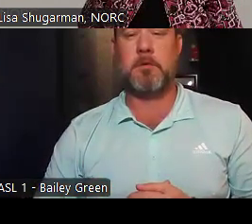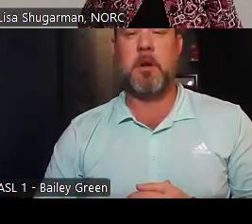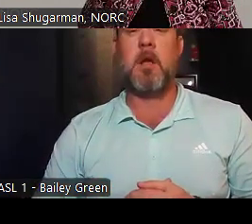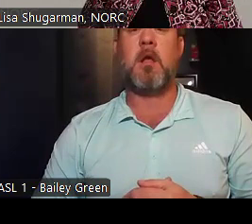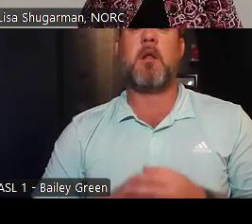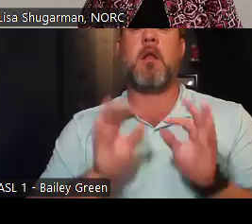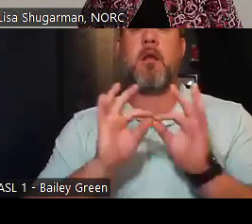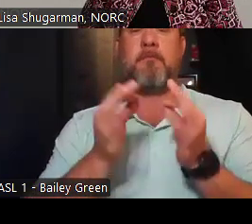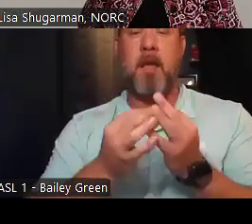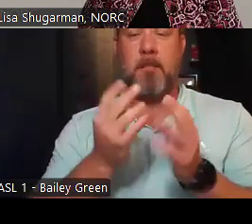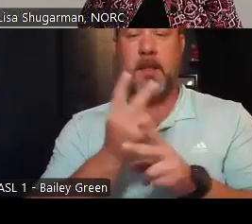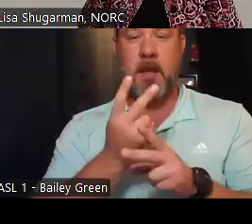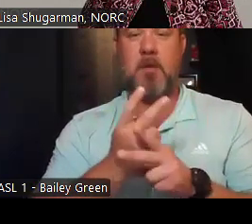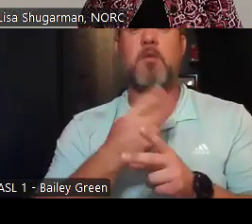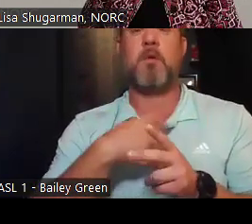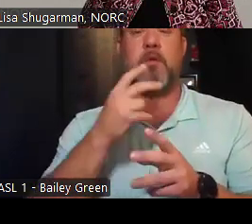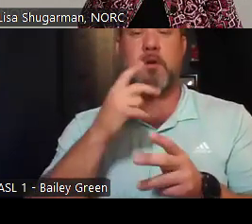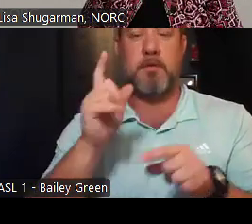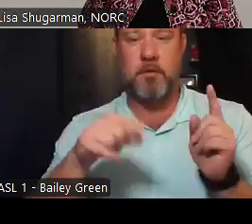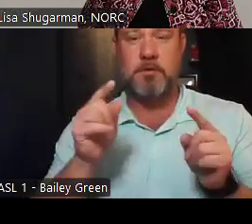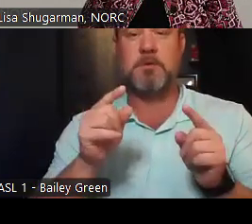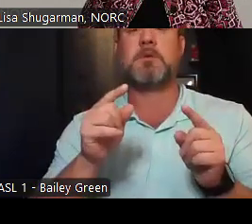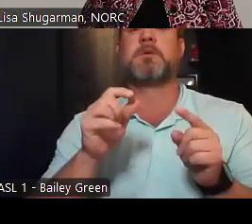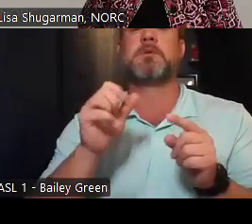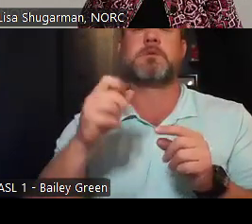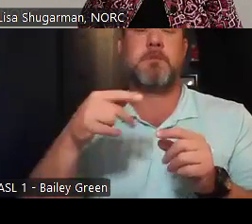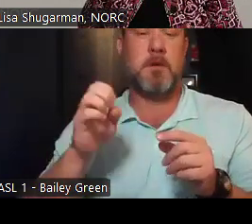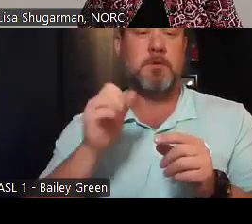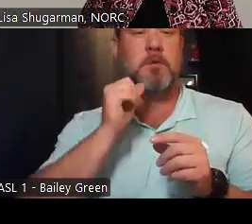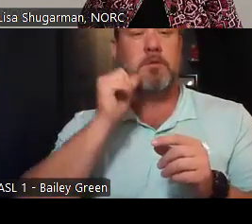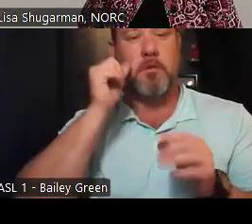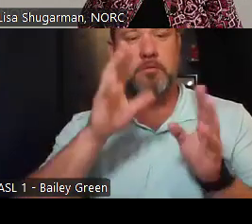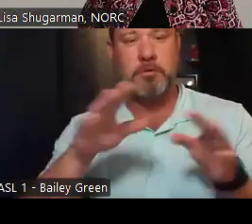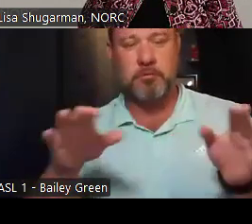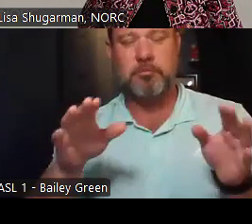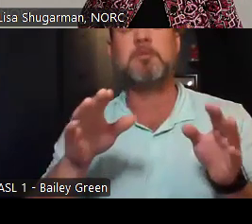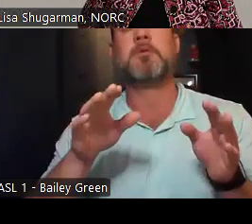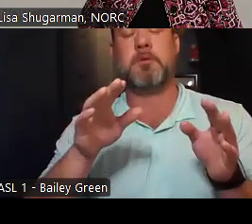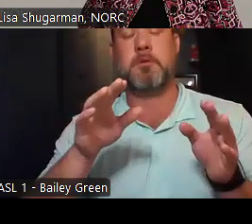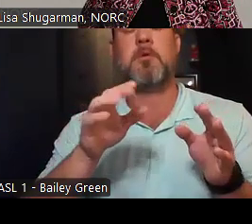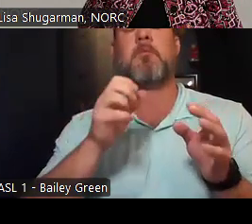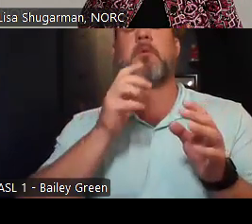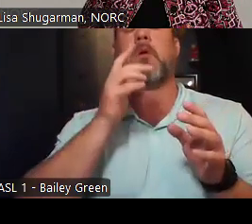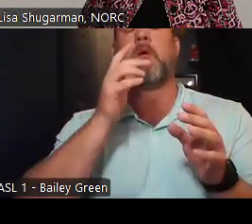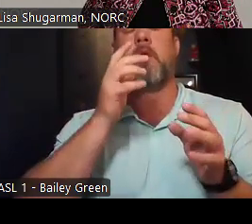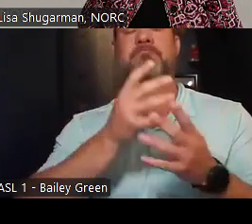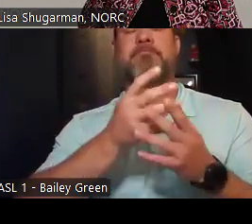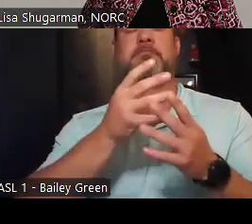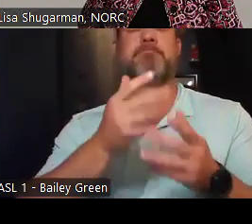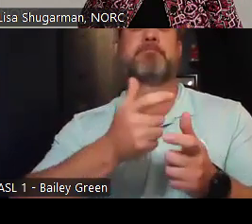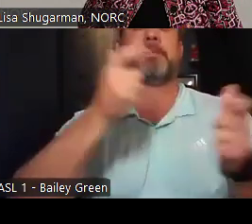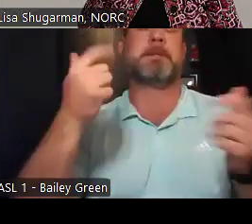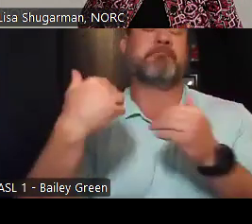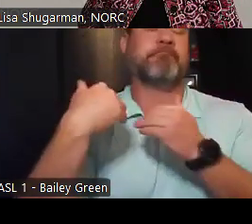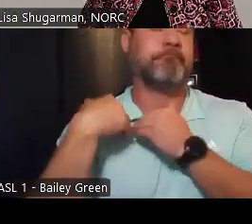heard from a diversity of caregivers, primarily spouses and adult children. Caregivers talked about the immense toll that being a caregiver is